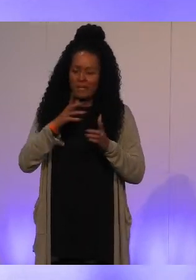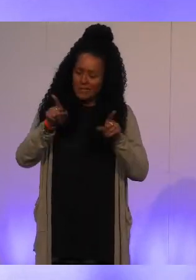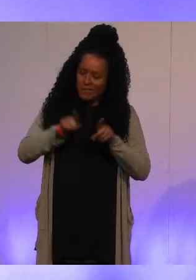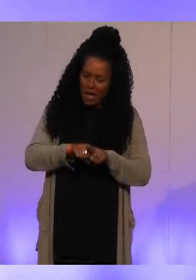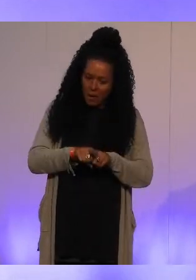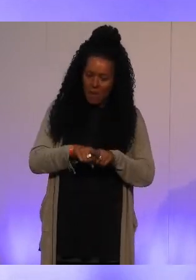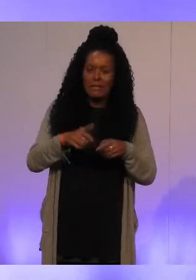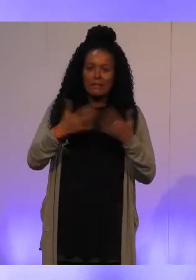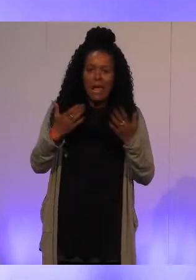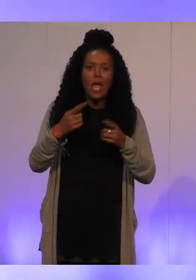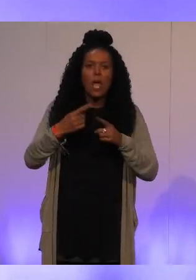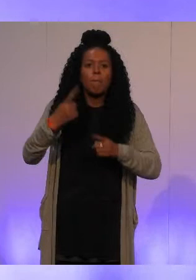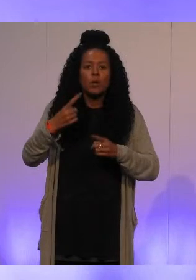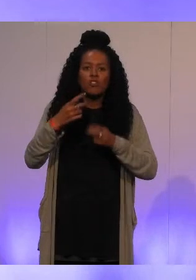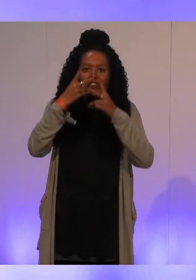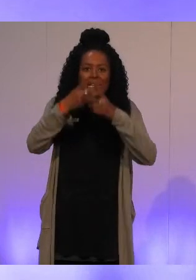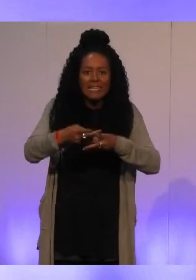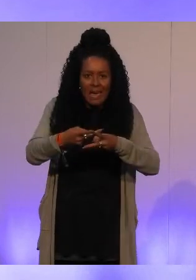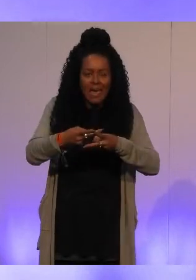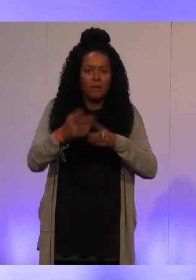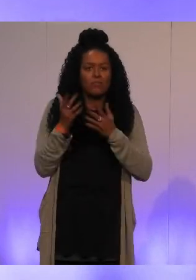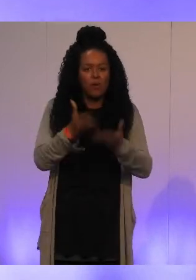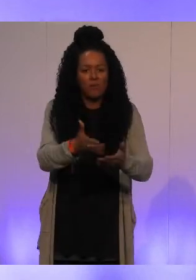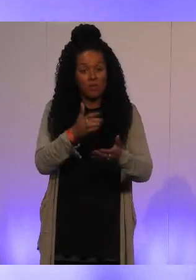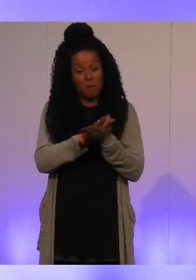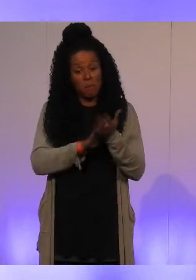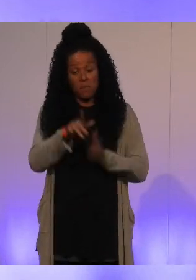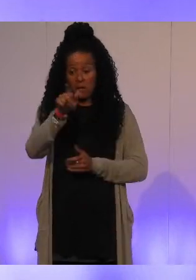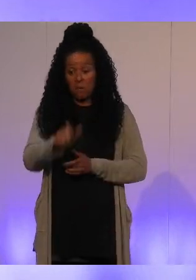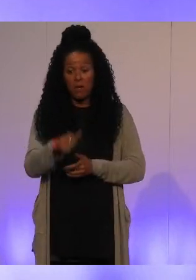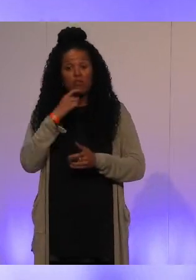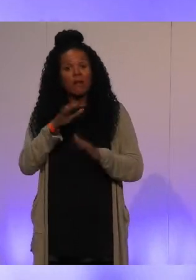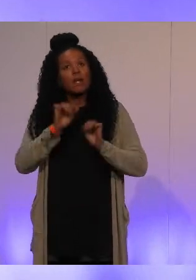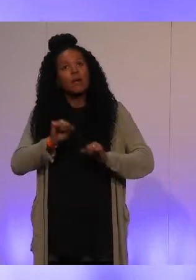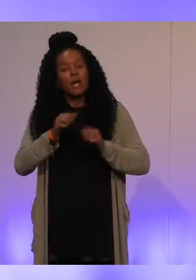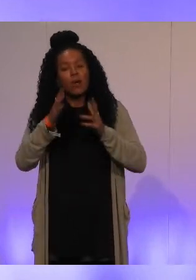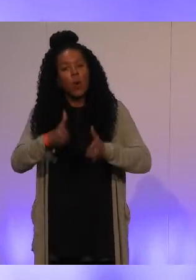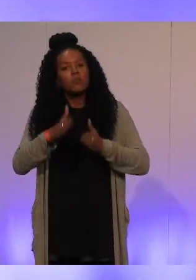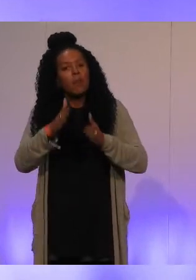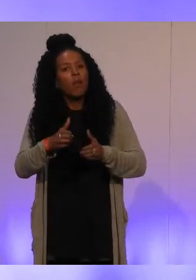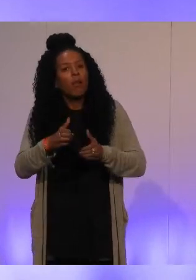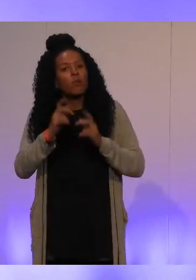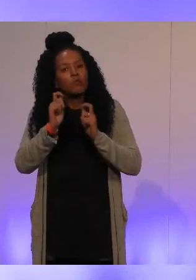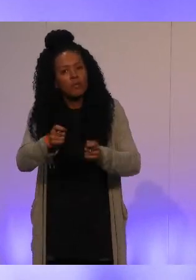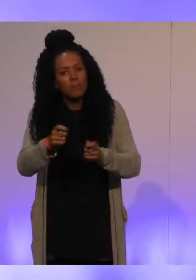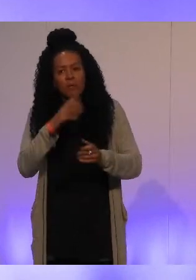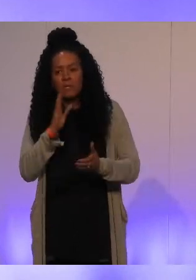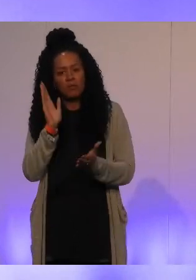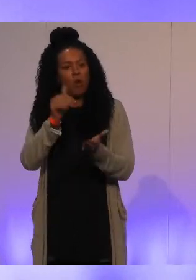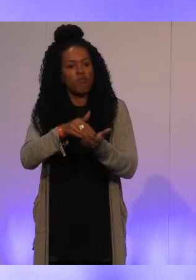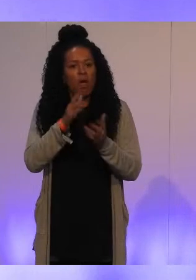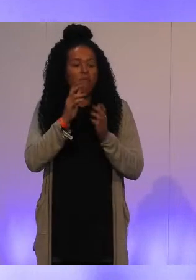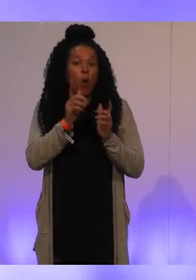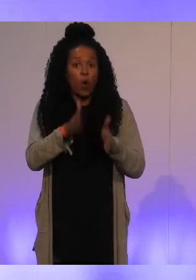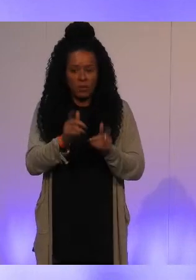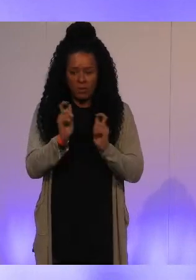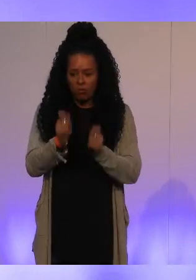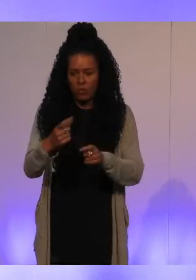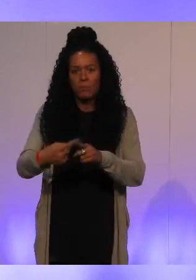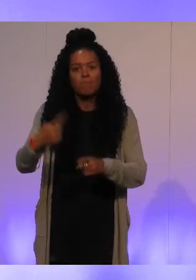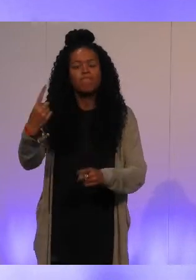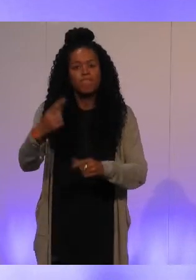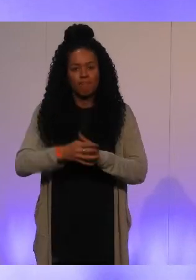emergency care services, to reduce the time that patients have to be in hospital for their treatment. The next